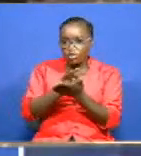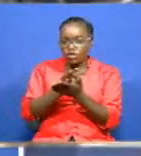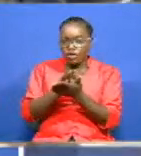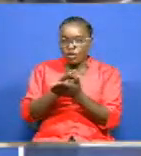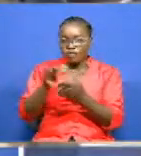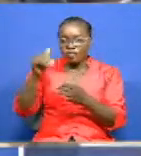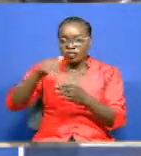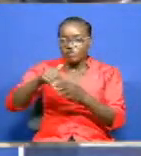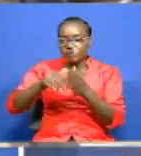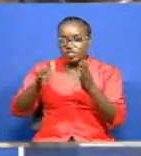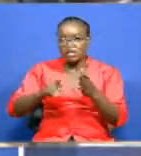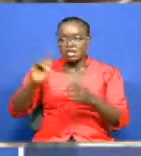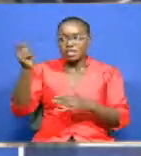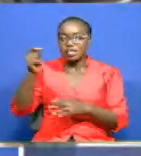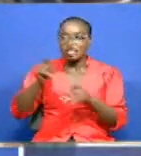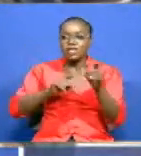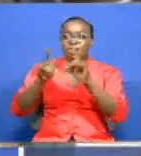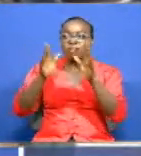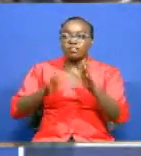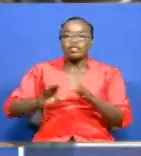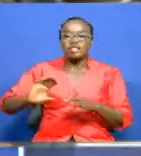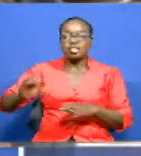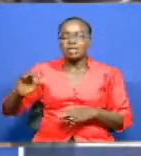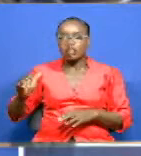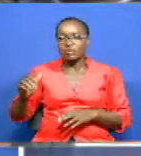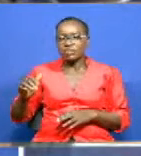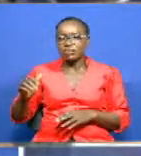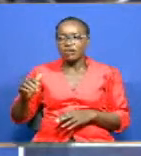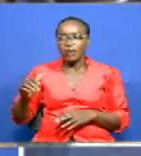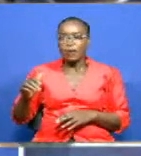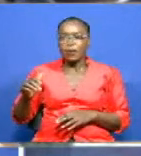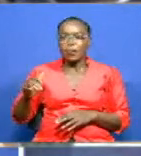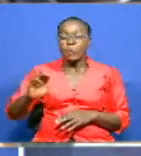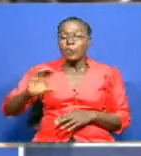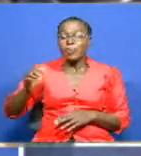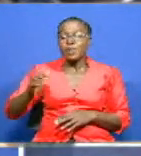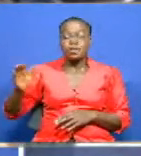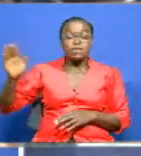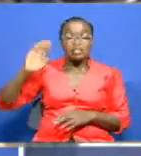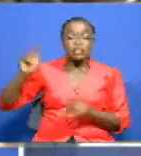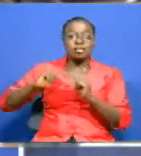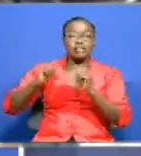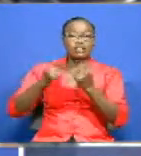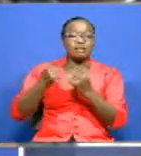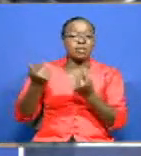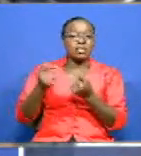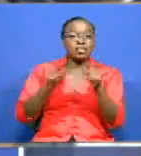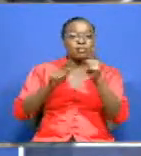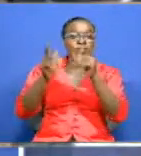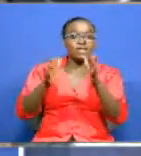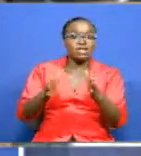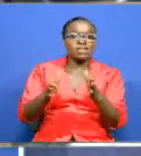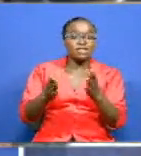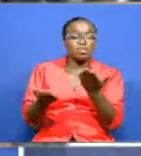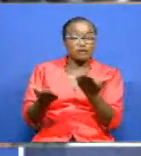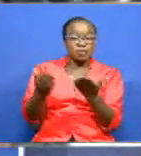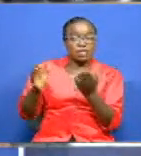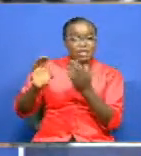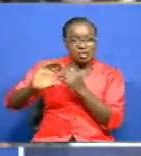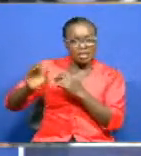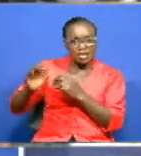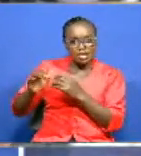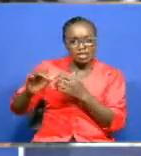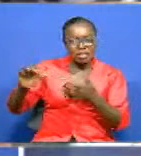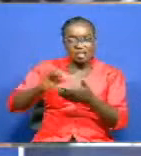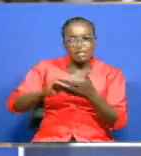in Kenya. Foreigners in the county, and I've asked the county security team, any of the foreigners who may be in the county and are engaged